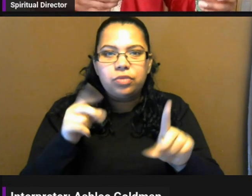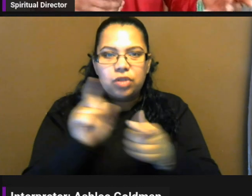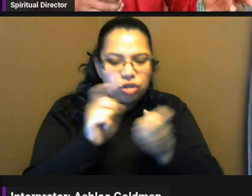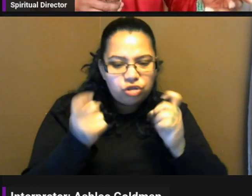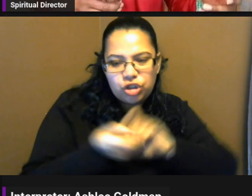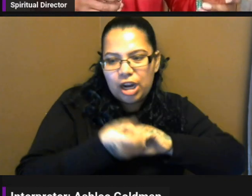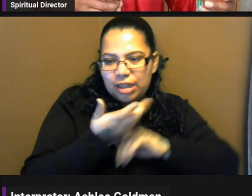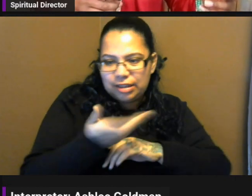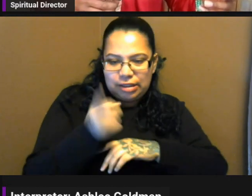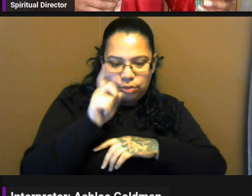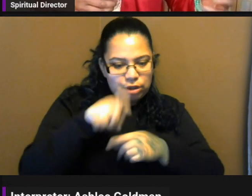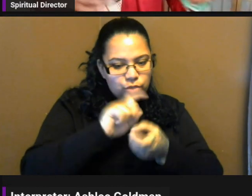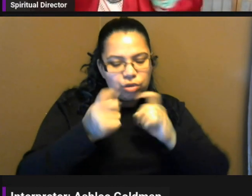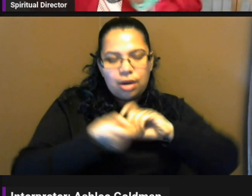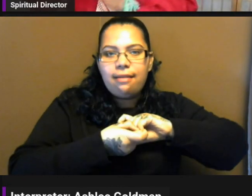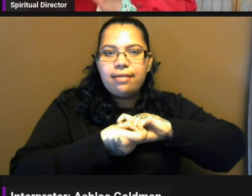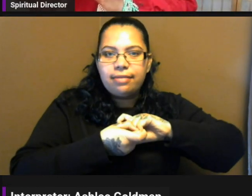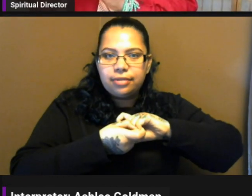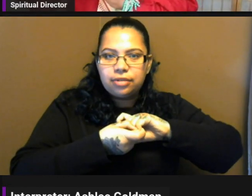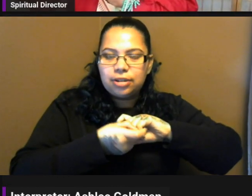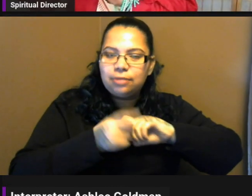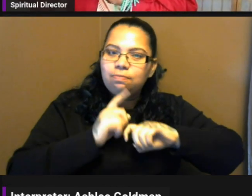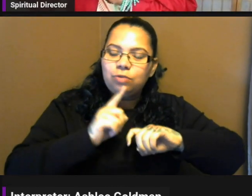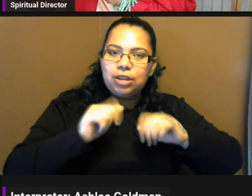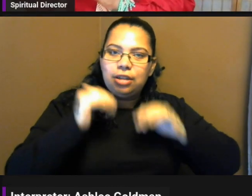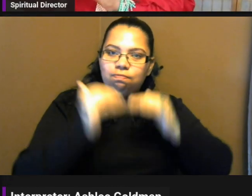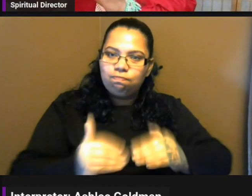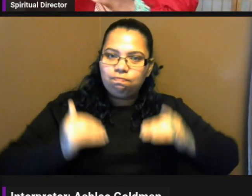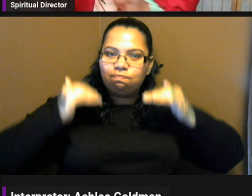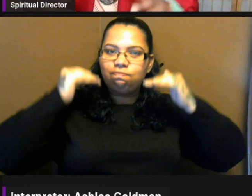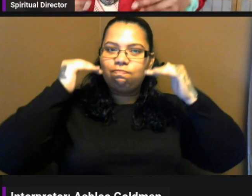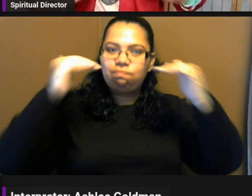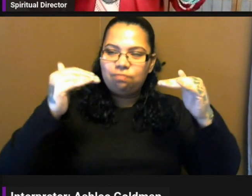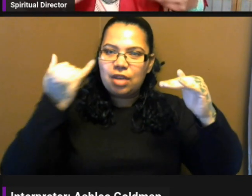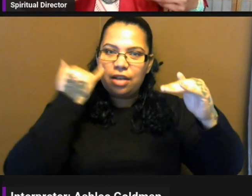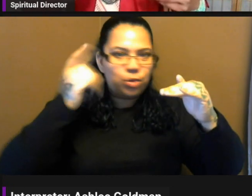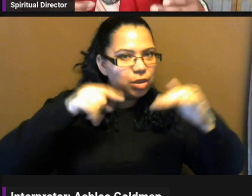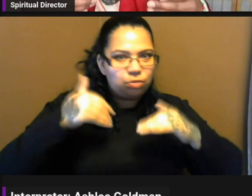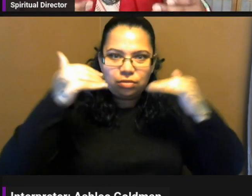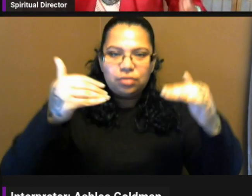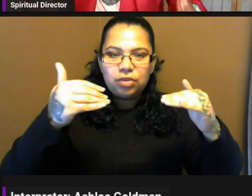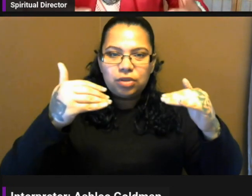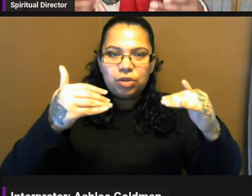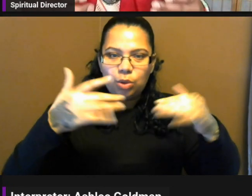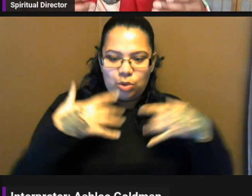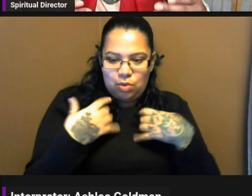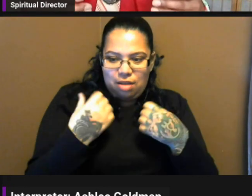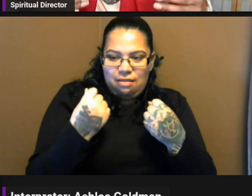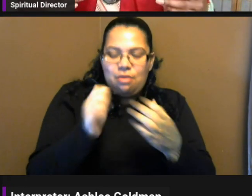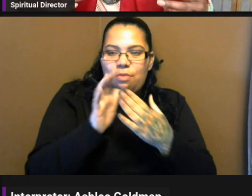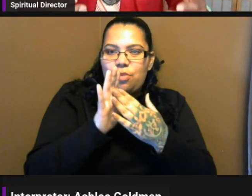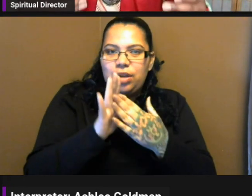to be transformed, to transcend what needs to be transcended, to be a healing presence